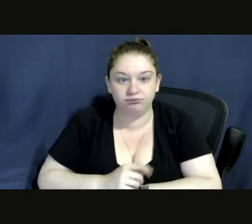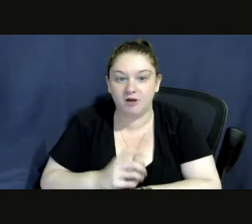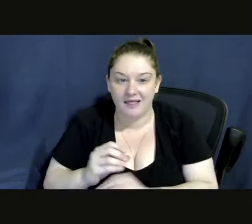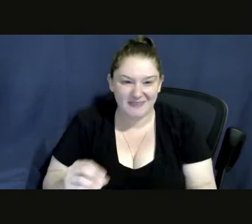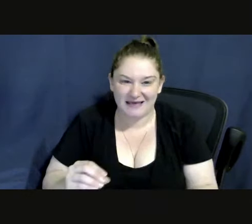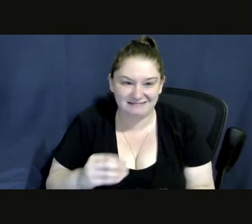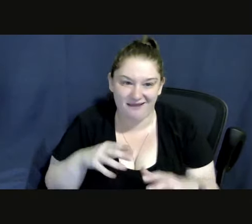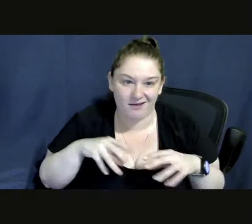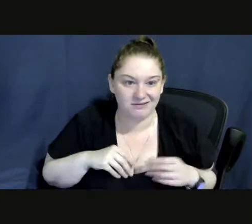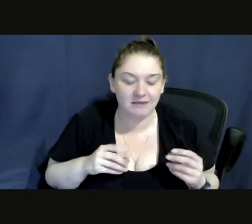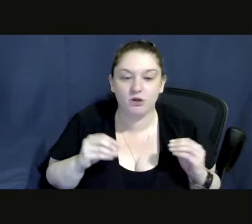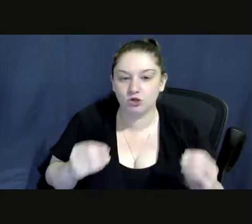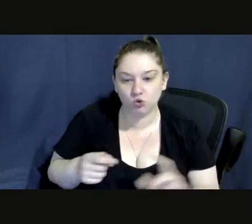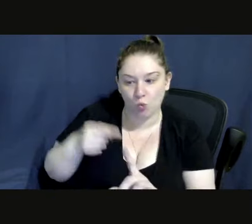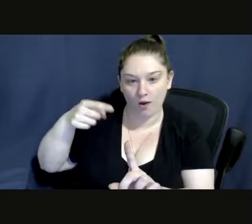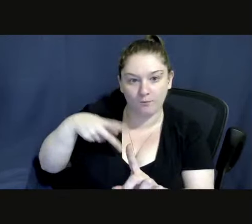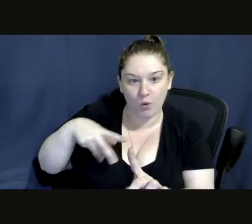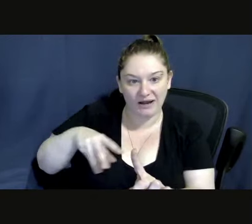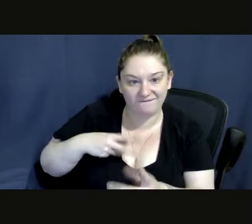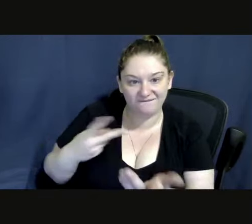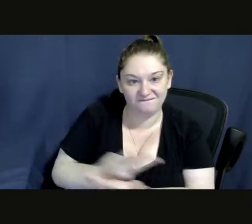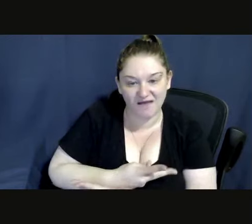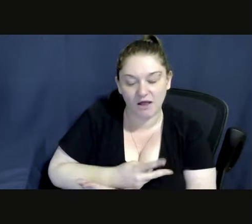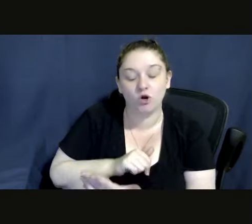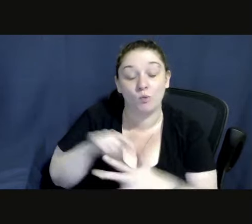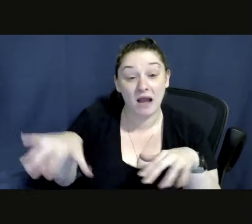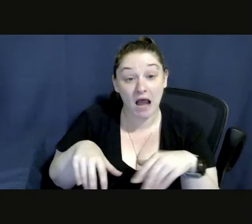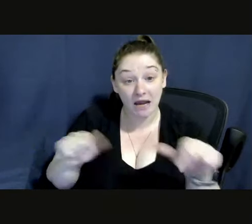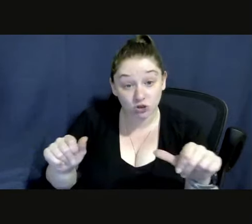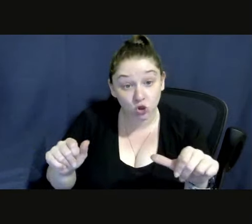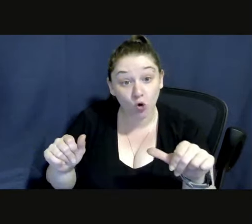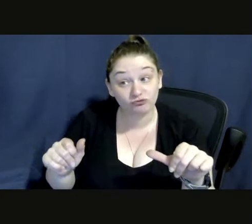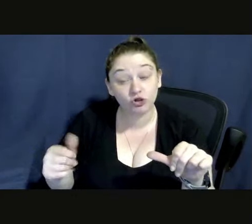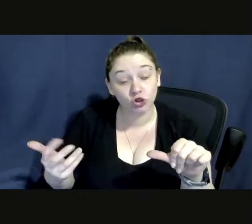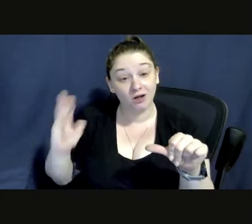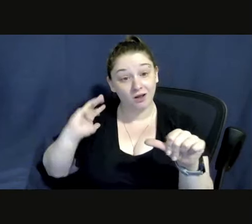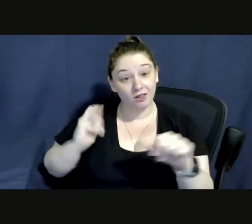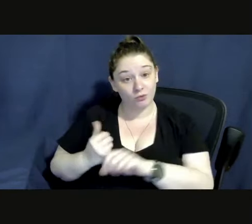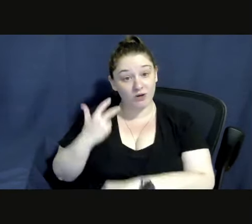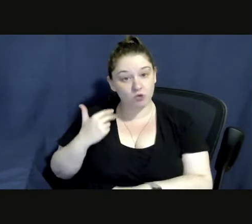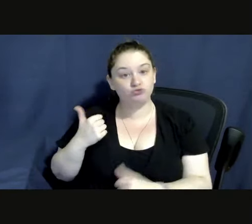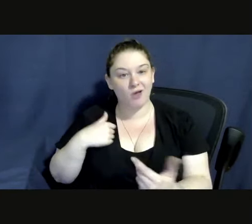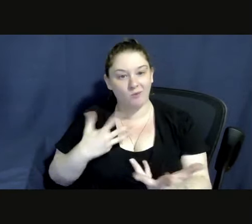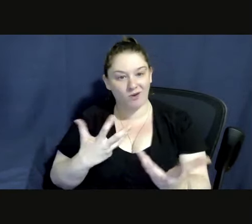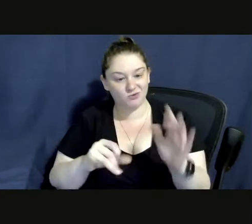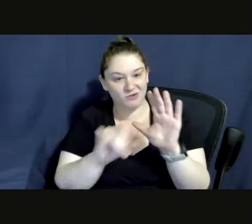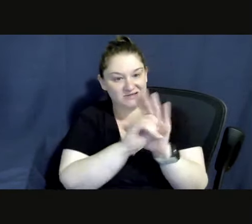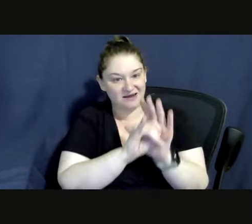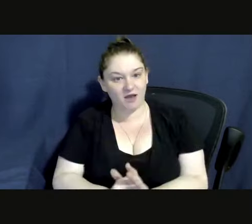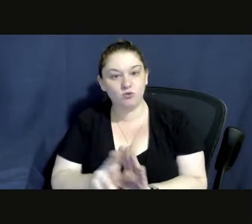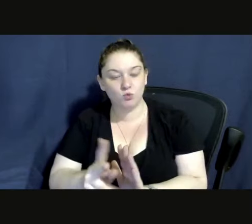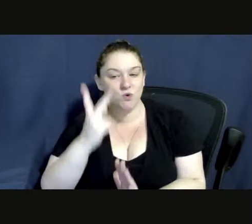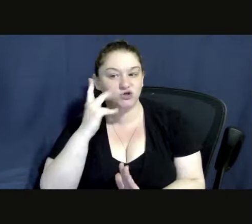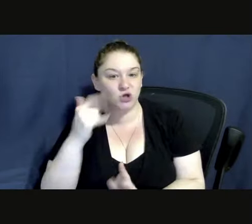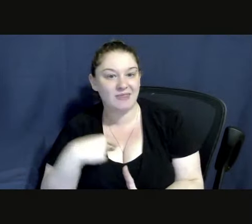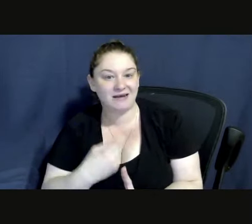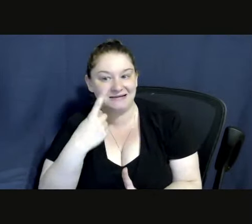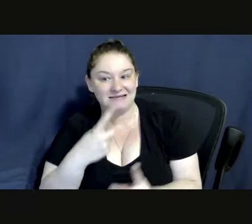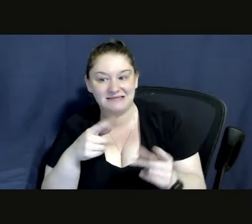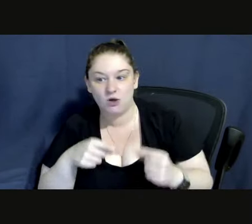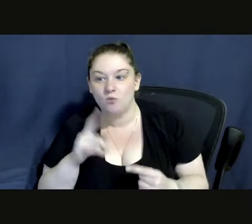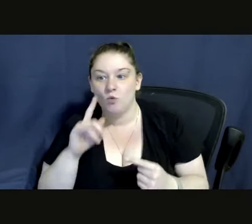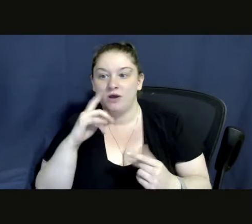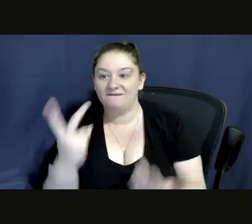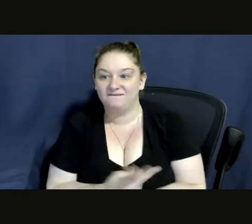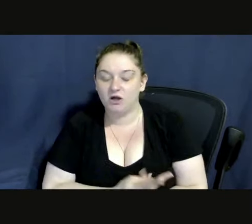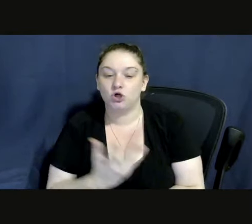failure. And when I took over 3 years ago, those were the things I wanted to identify. And so we've identified that as a single point of failure. We want to have another